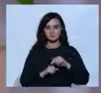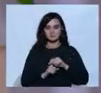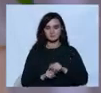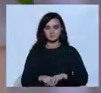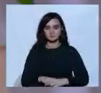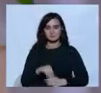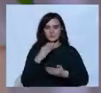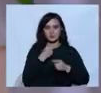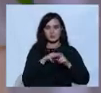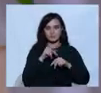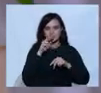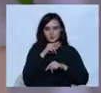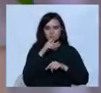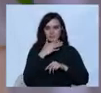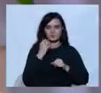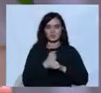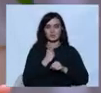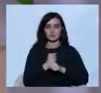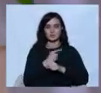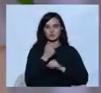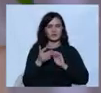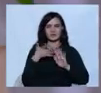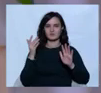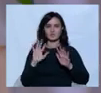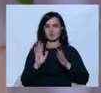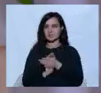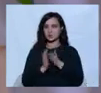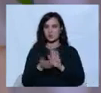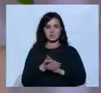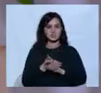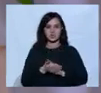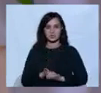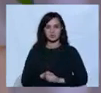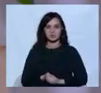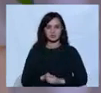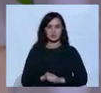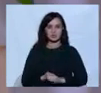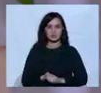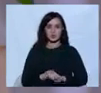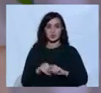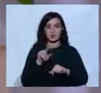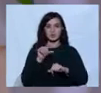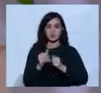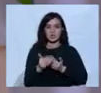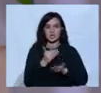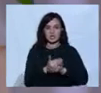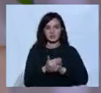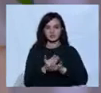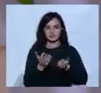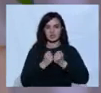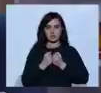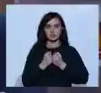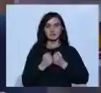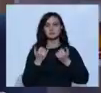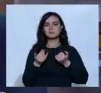young lawyer, and Shylock refuses at first several attempts to show mercy to Antonio.